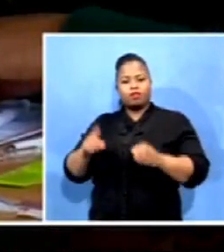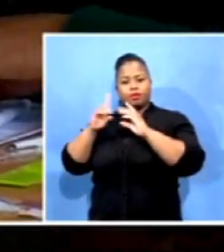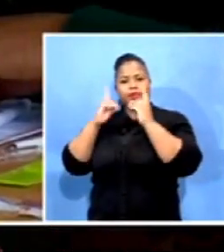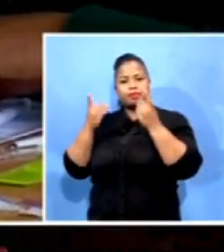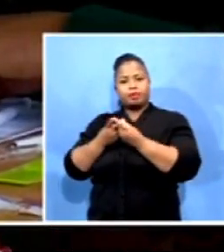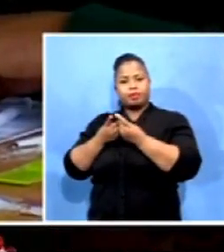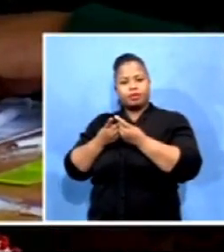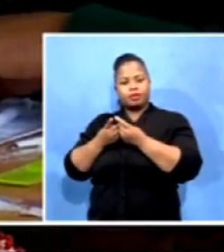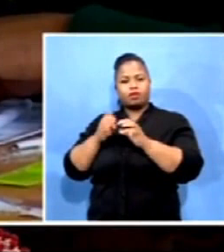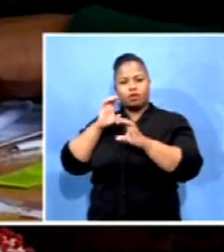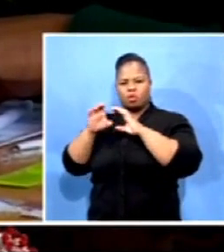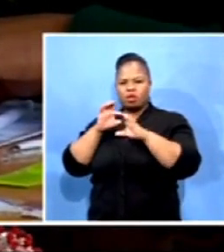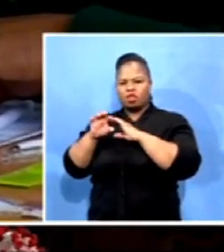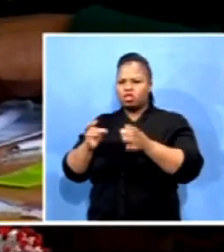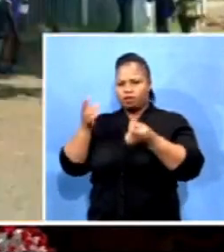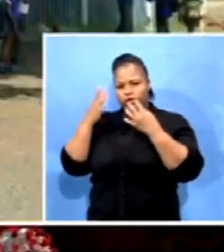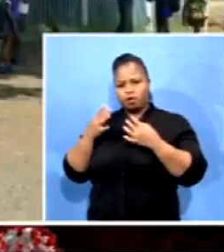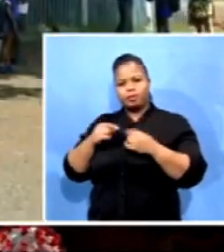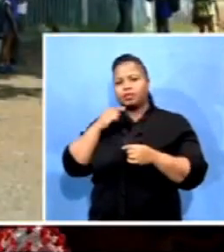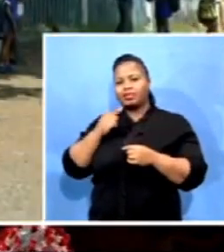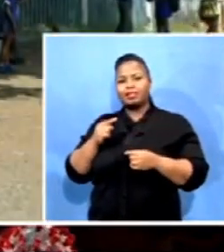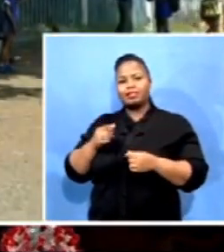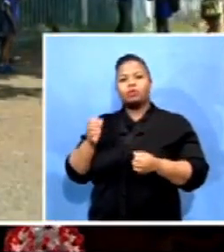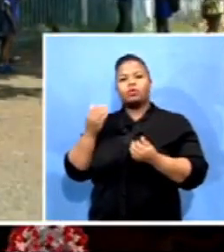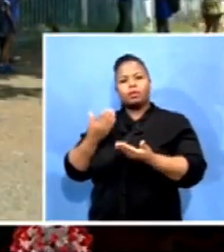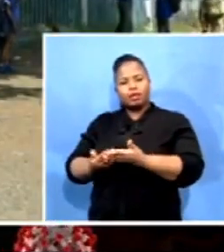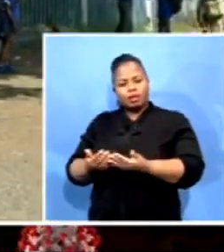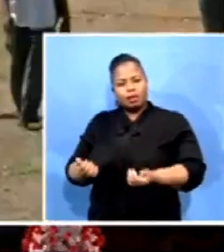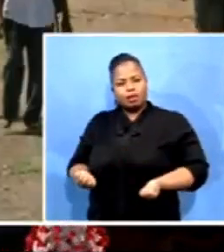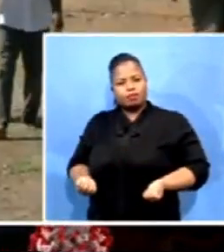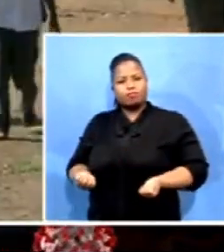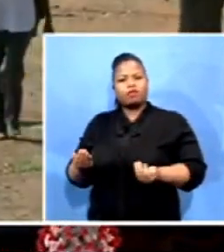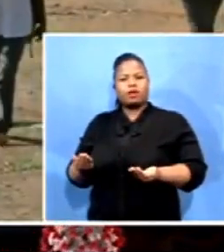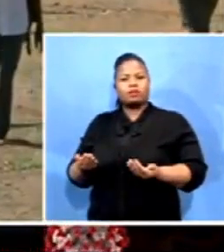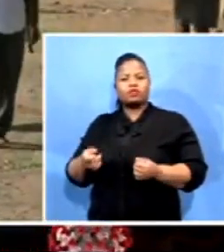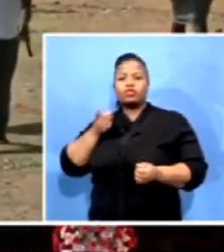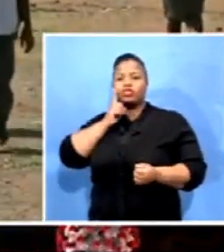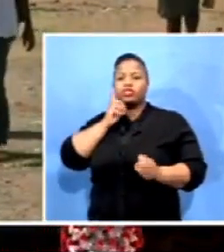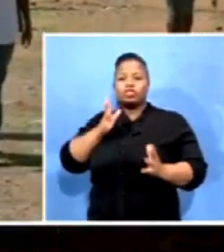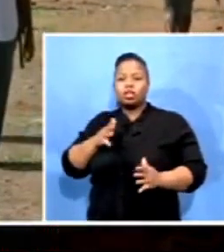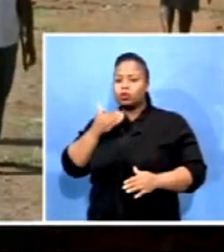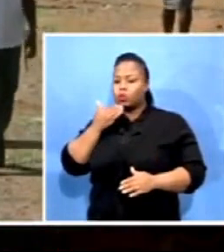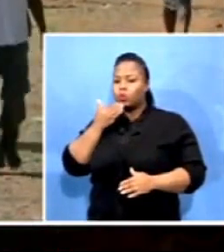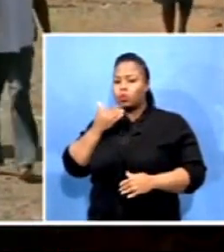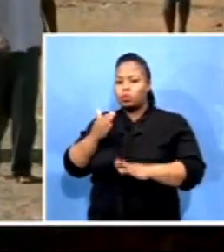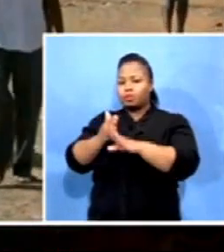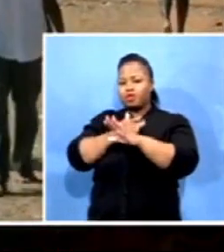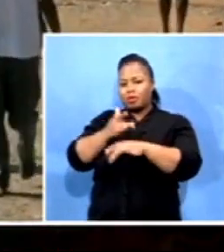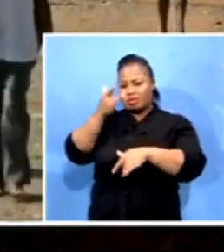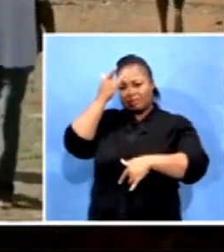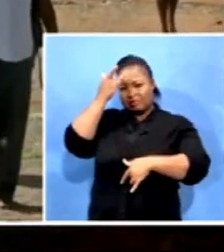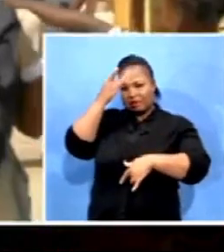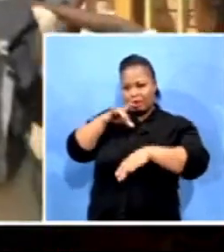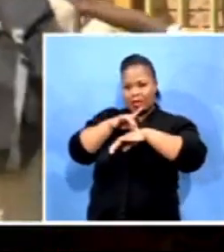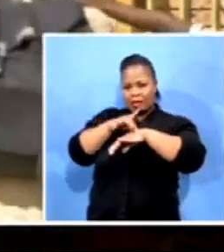be particular provisions for teachers who may have underlying illnesses, as well as those who may be reaching